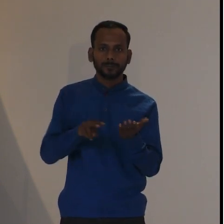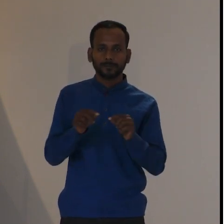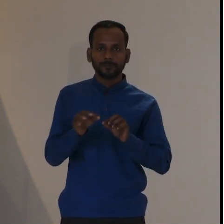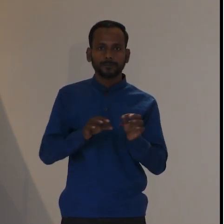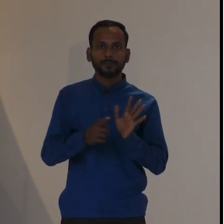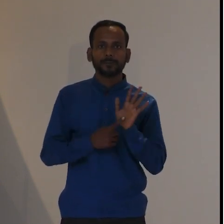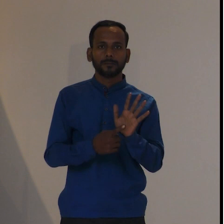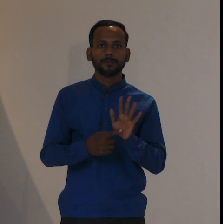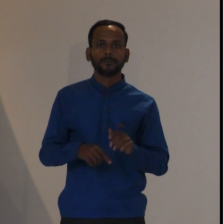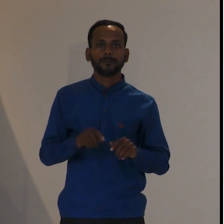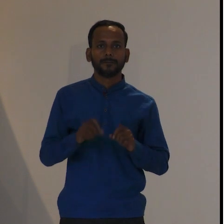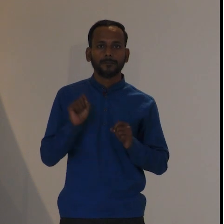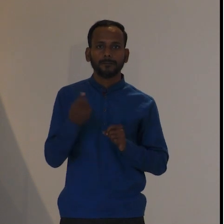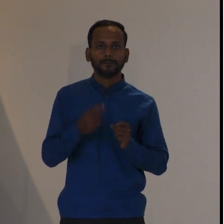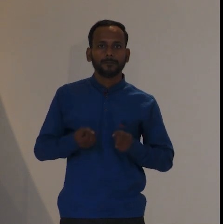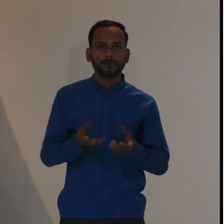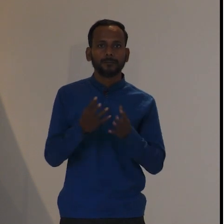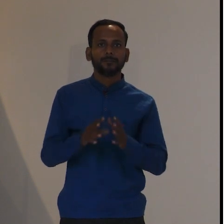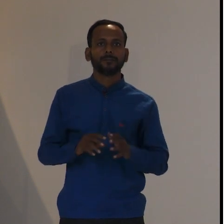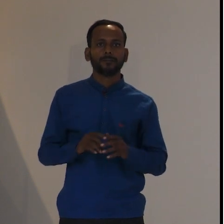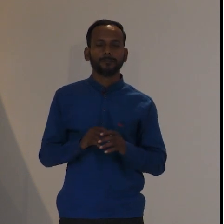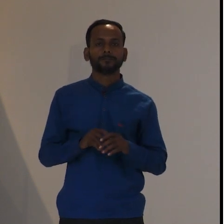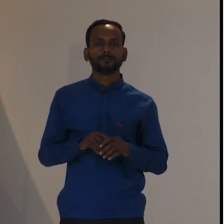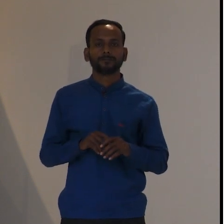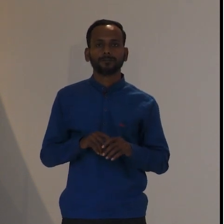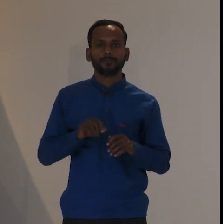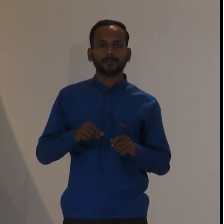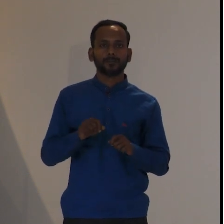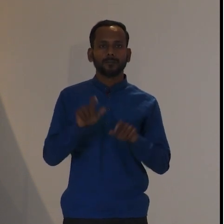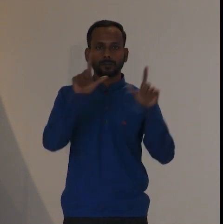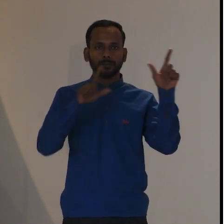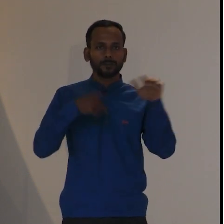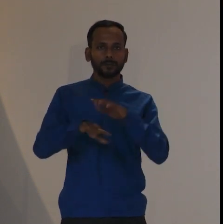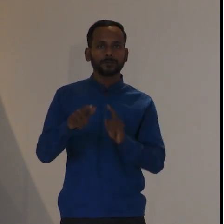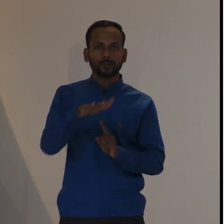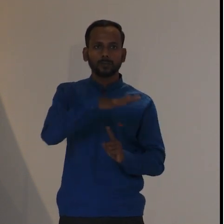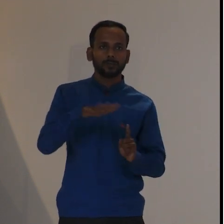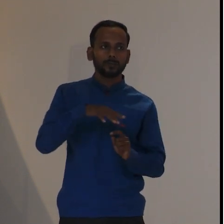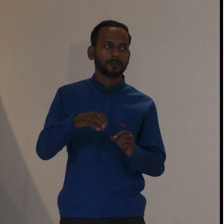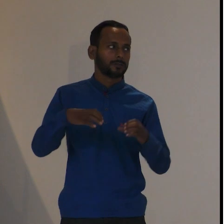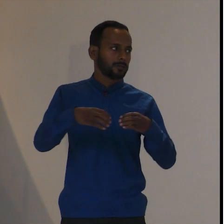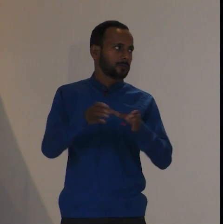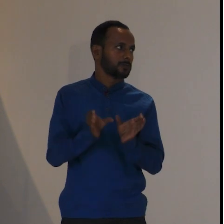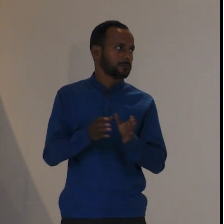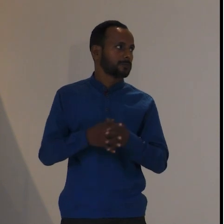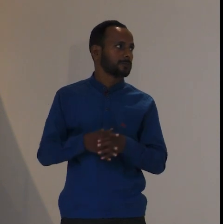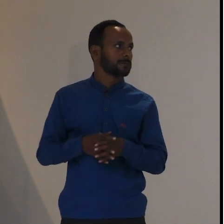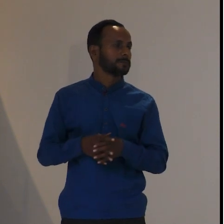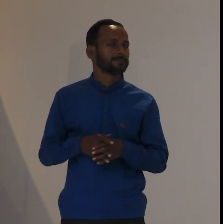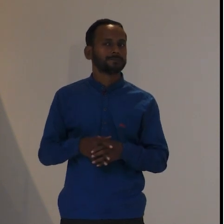thus fostering a sense of belonging and relationship with the museum for the local community.